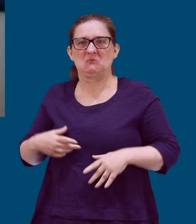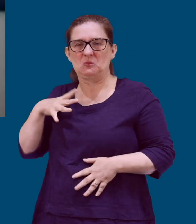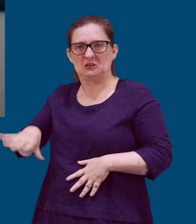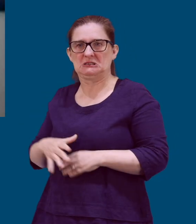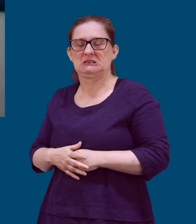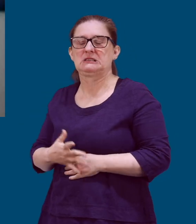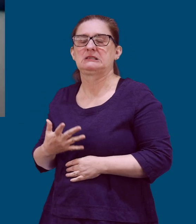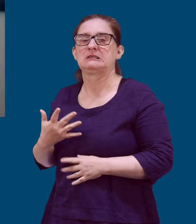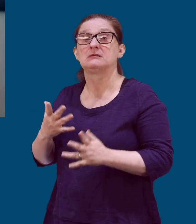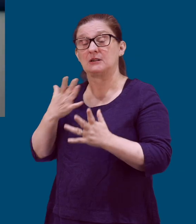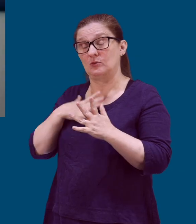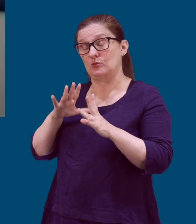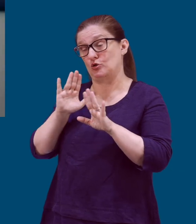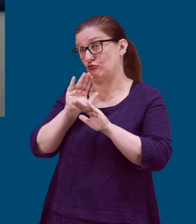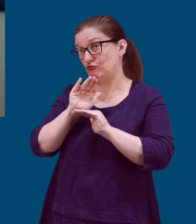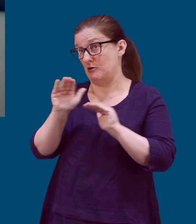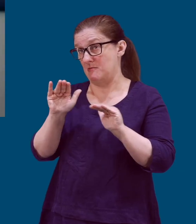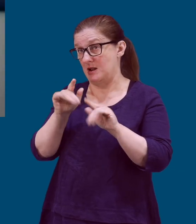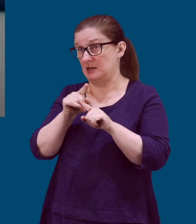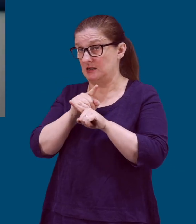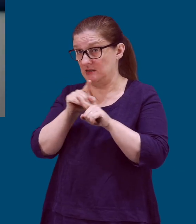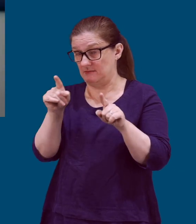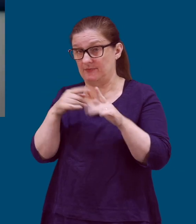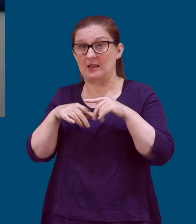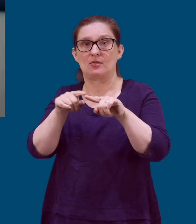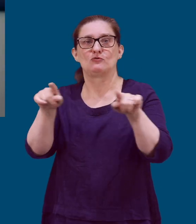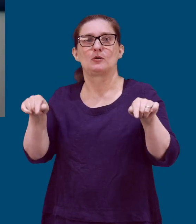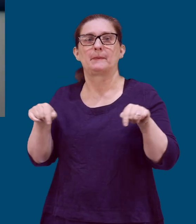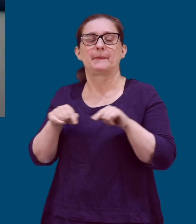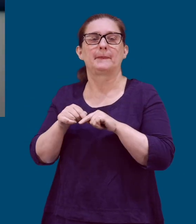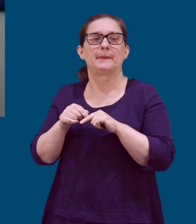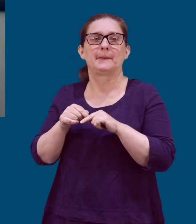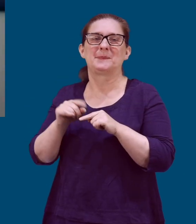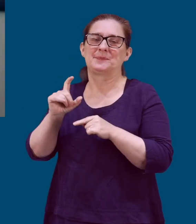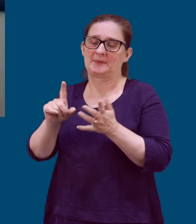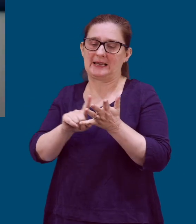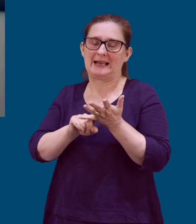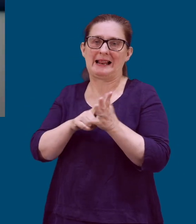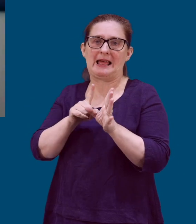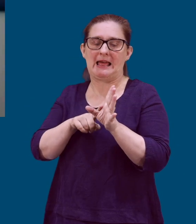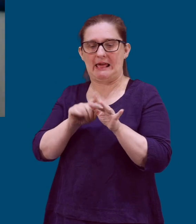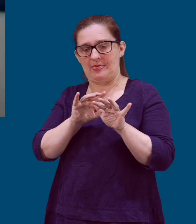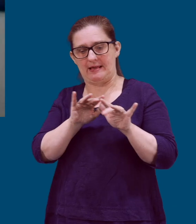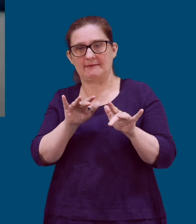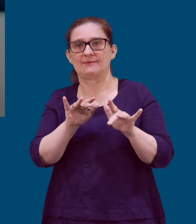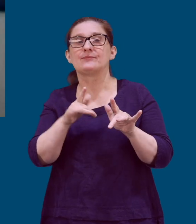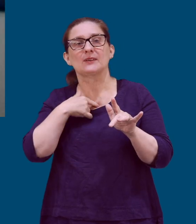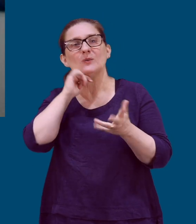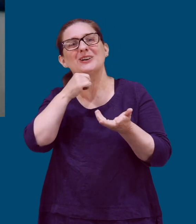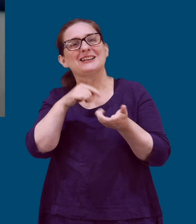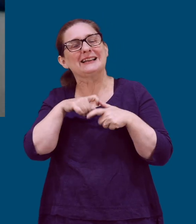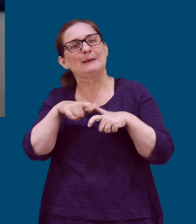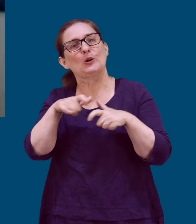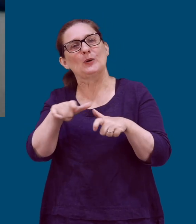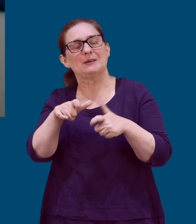So I just want to remind those of you in the room that the clay is there. We're going to keep on going, but